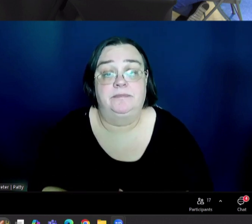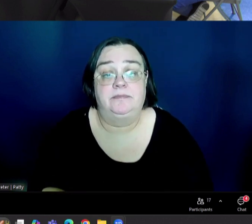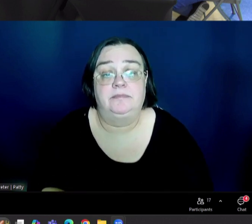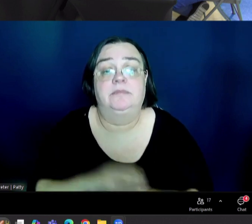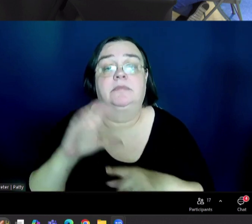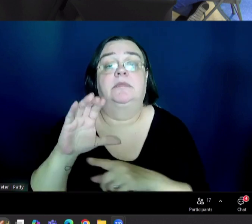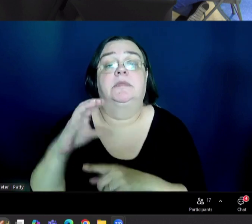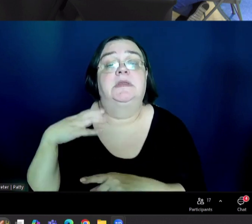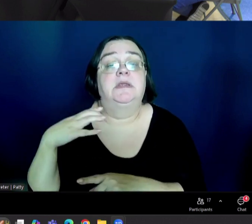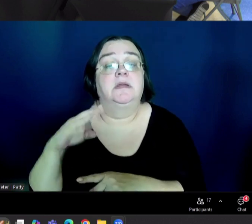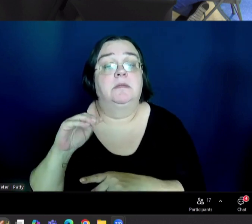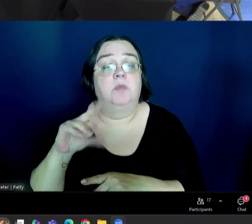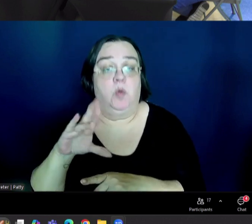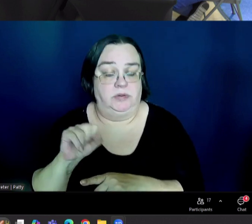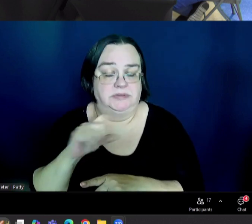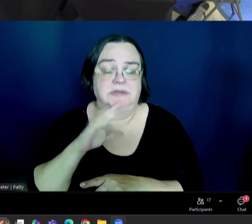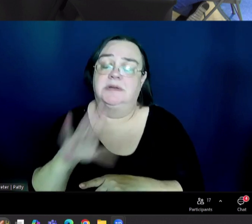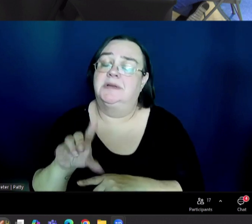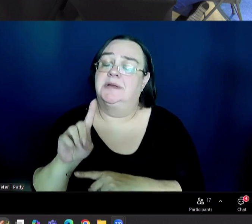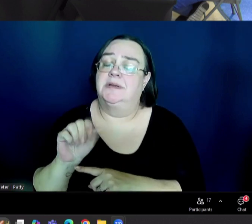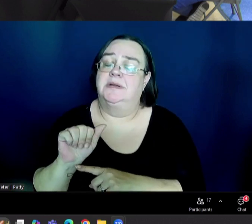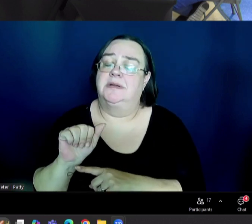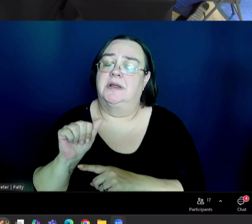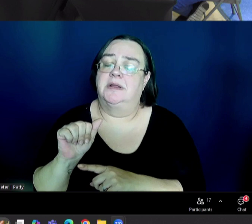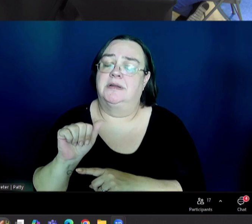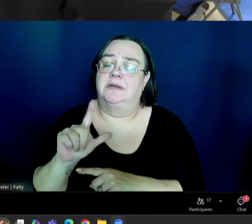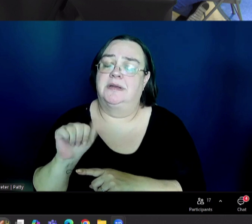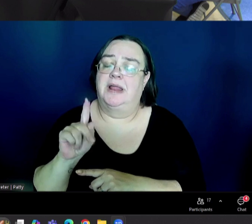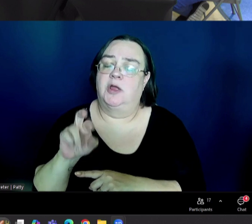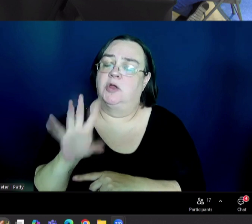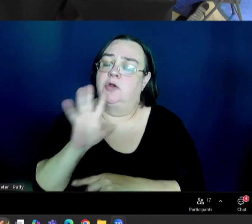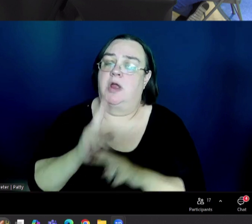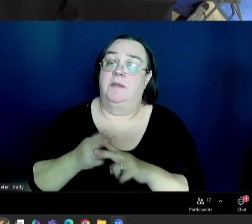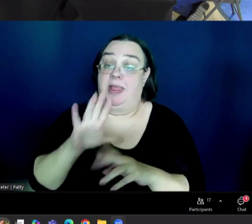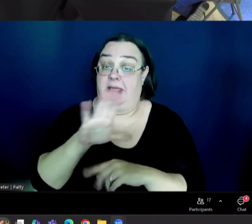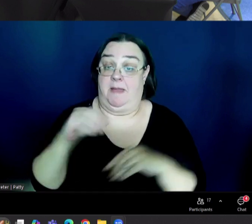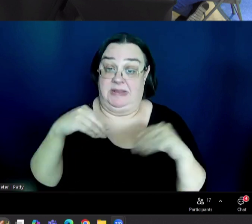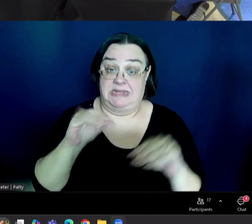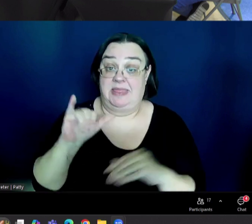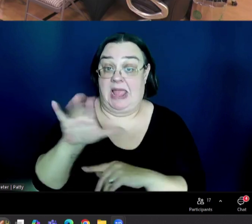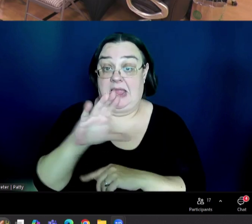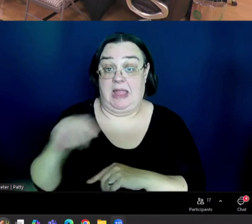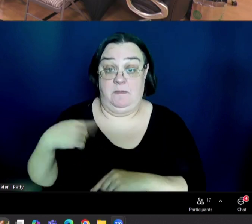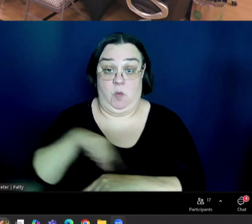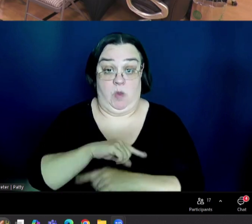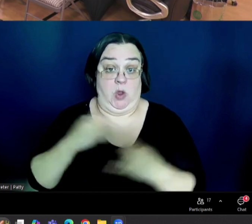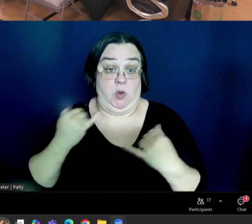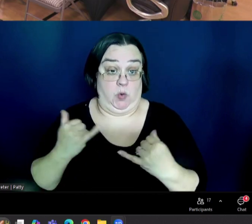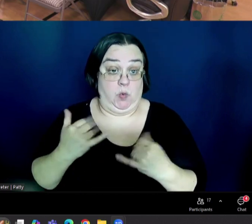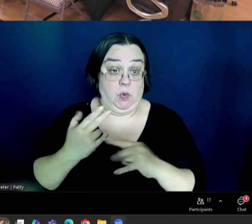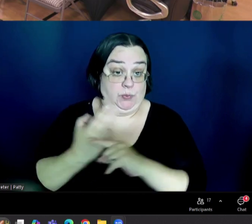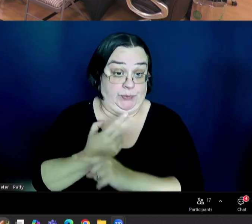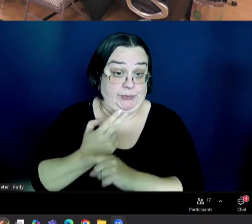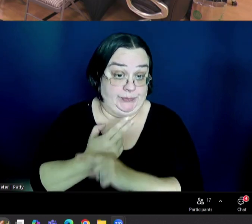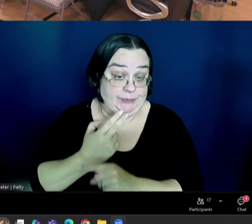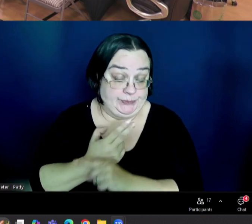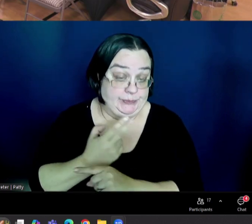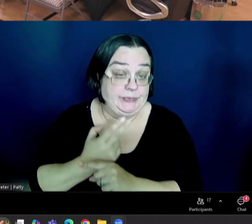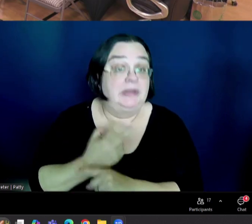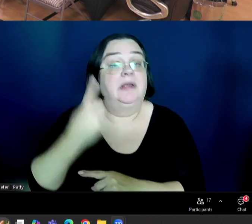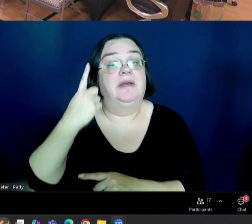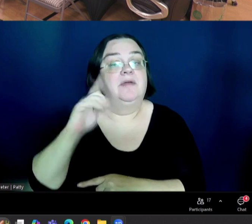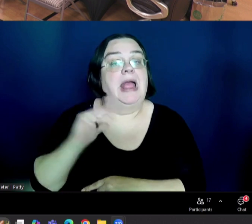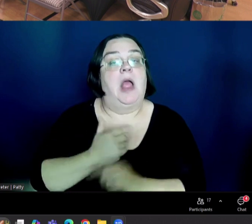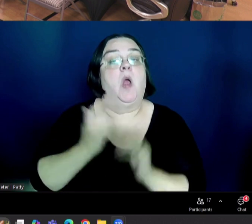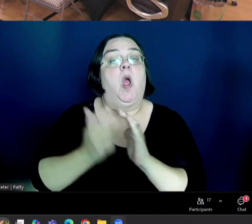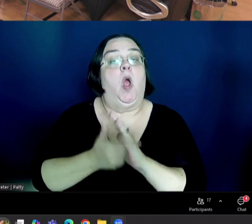Well, as it relates to sales of companies, the company that we're using currently for our automated